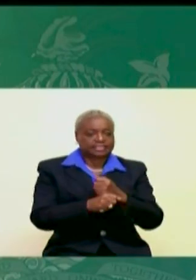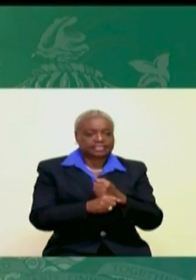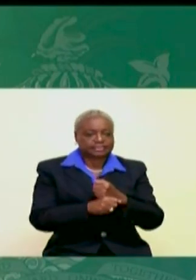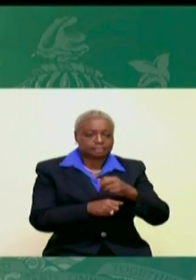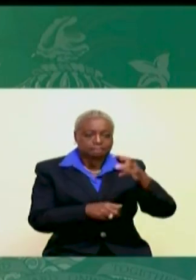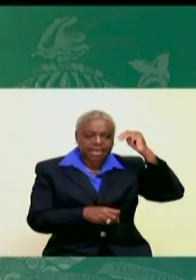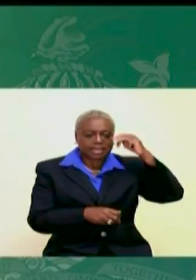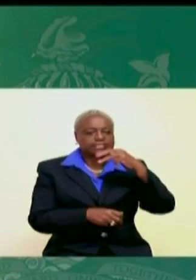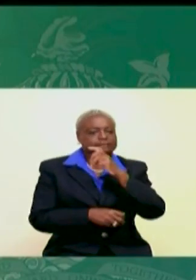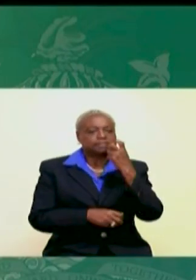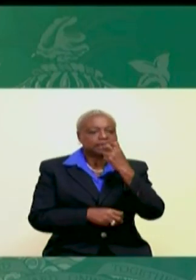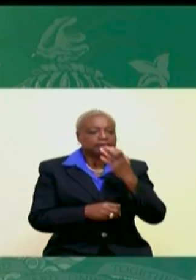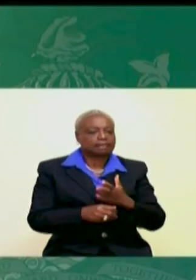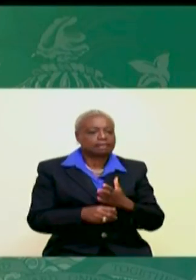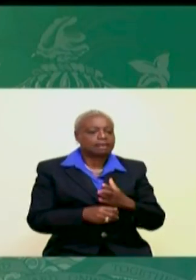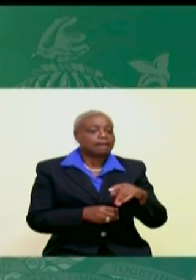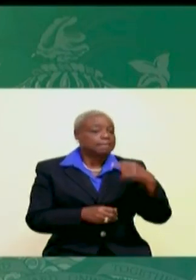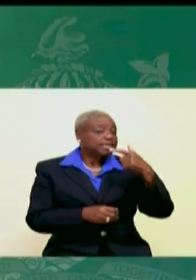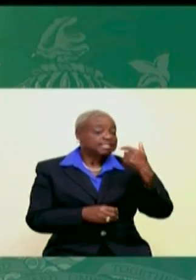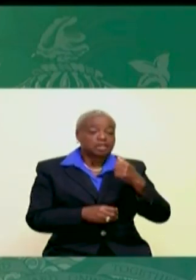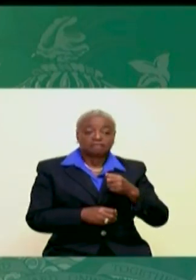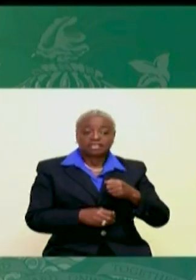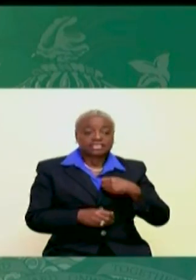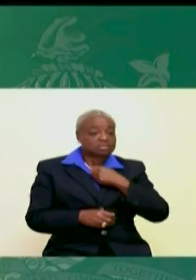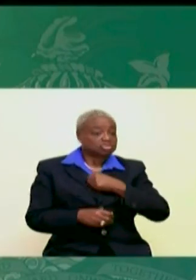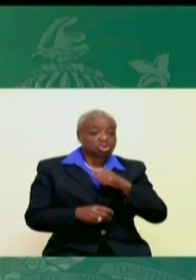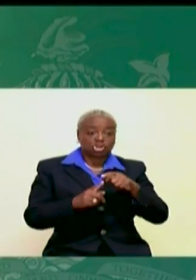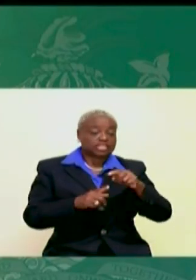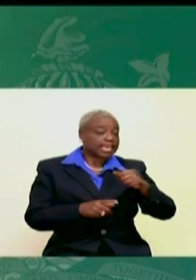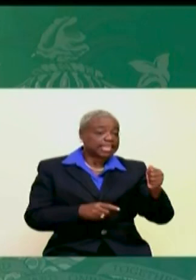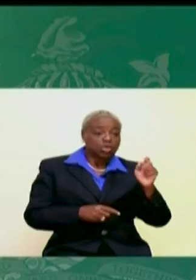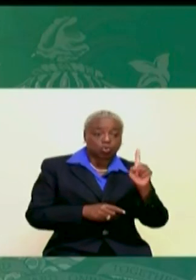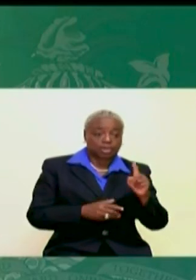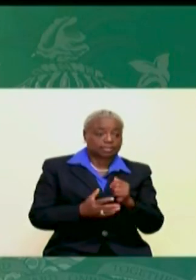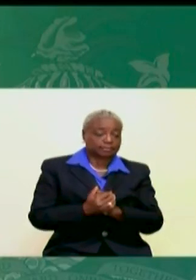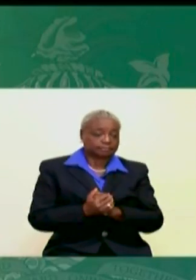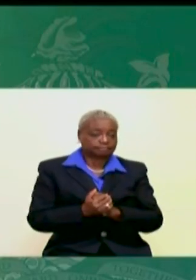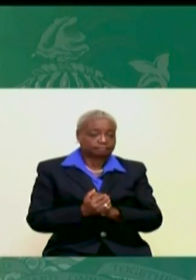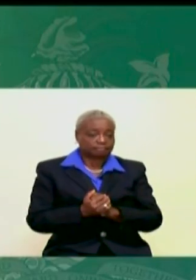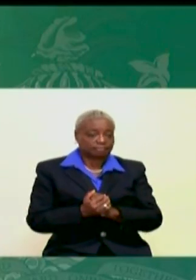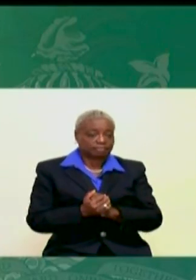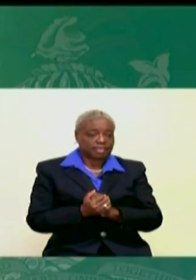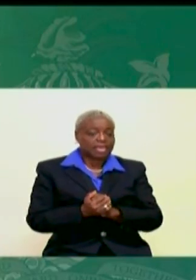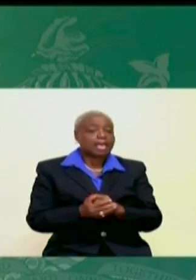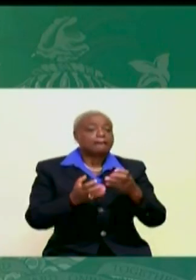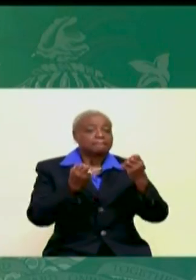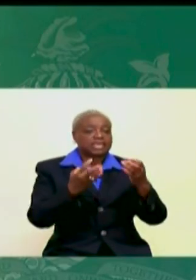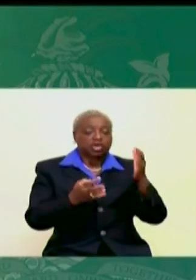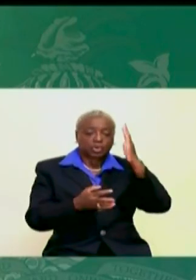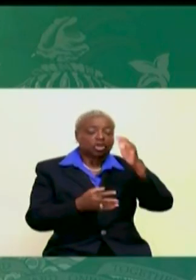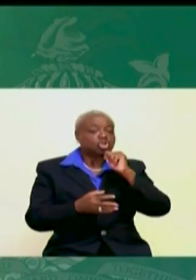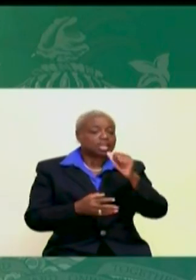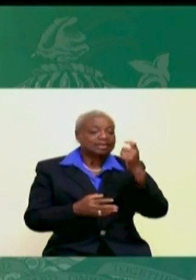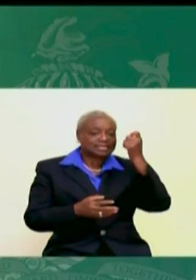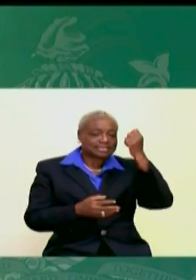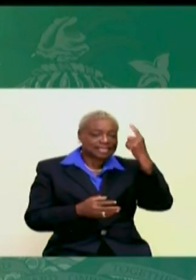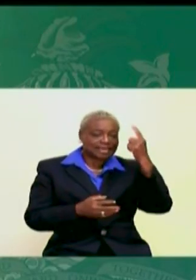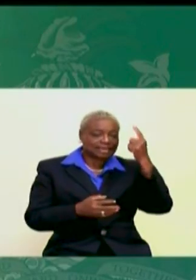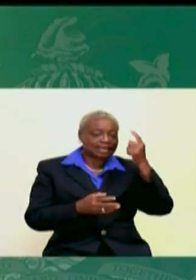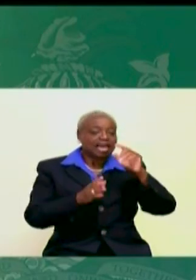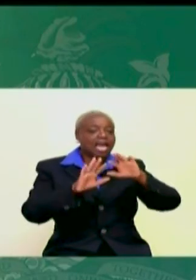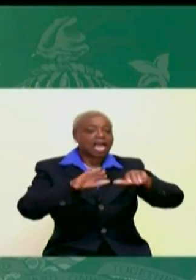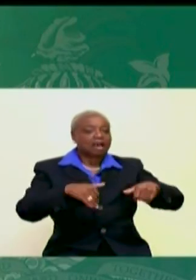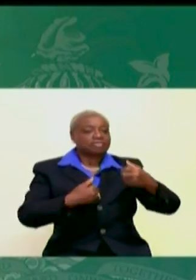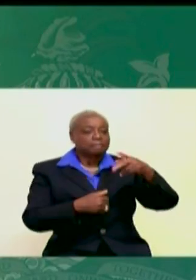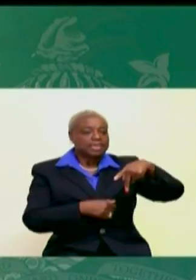Because I don't have to be apologetic to anyone. No one. In fact, many would not understand how the Progressive Liberal Party was founded in Grand